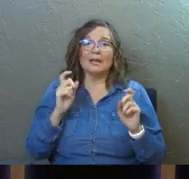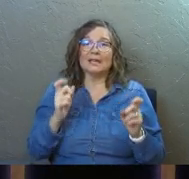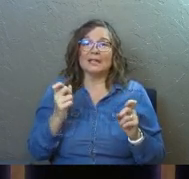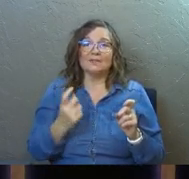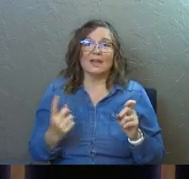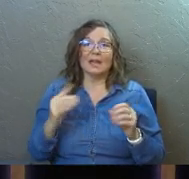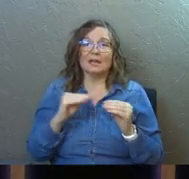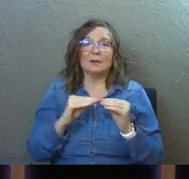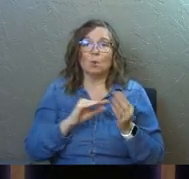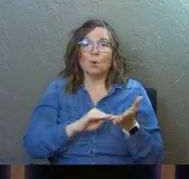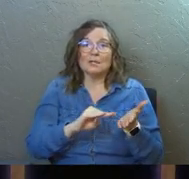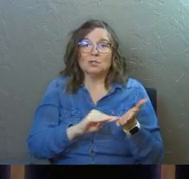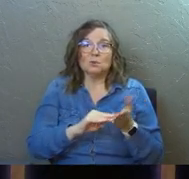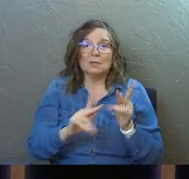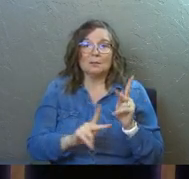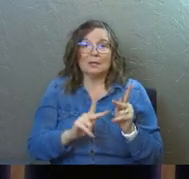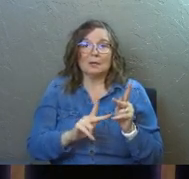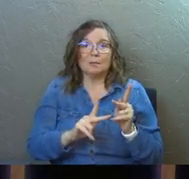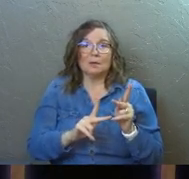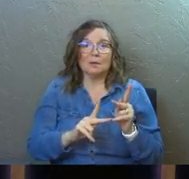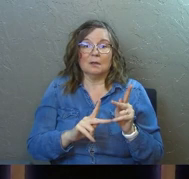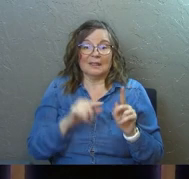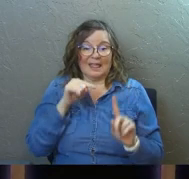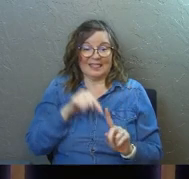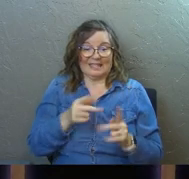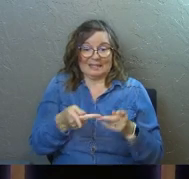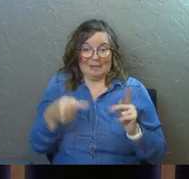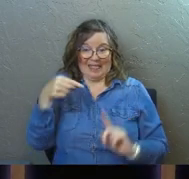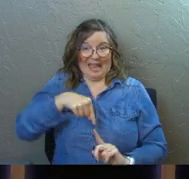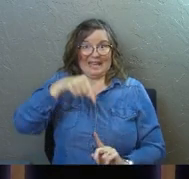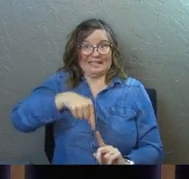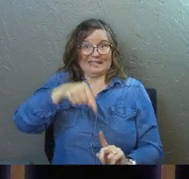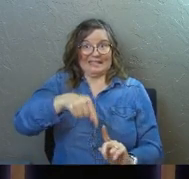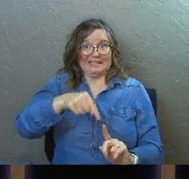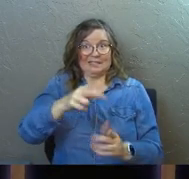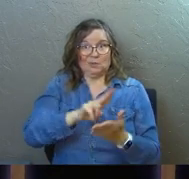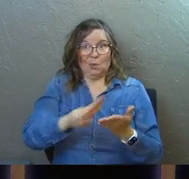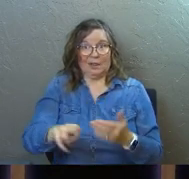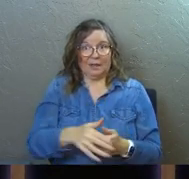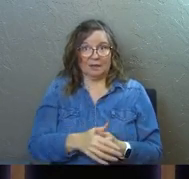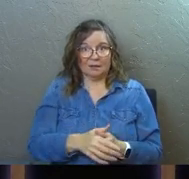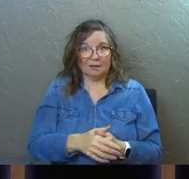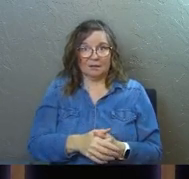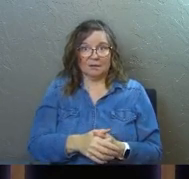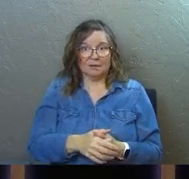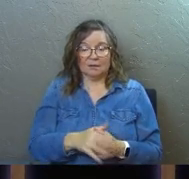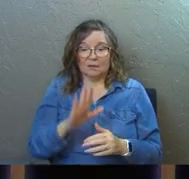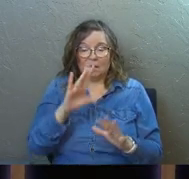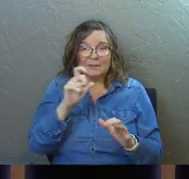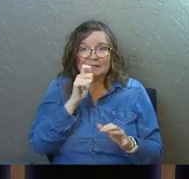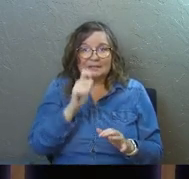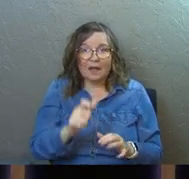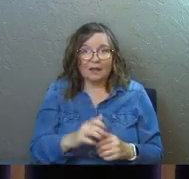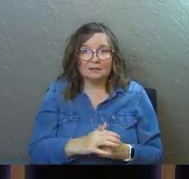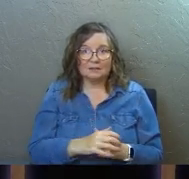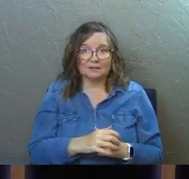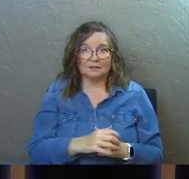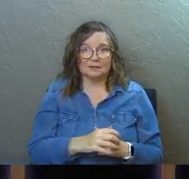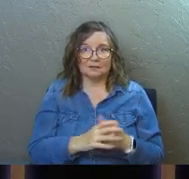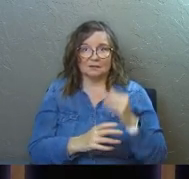give any more excuse to people to believe that this place is holy, because it's